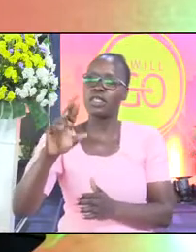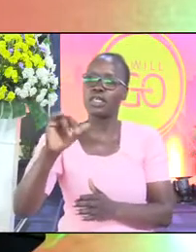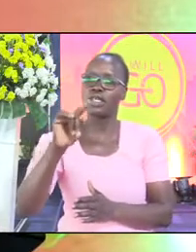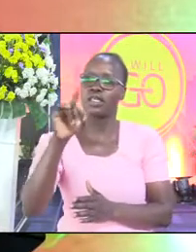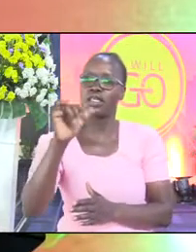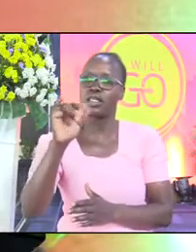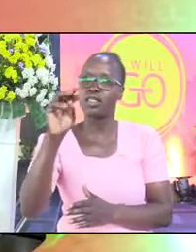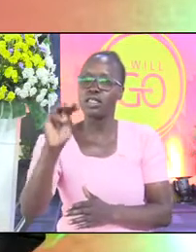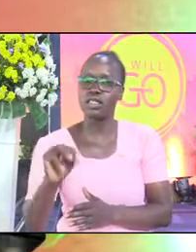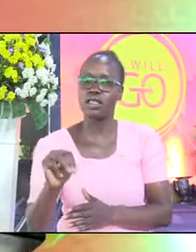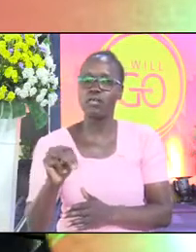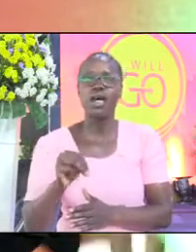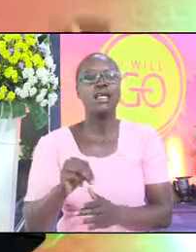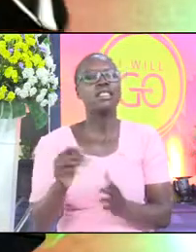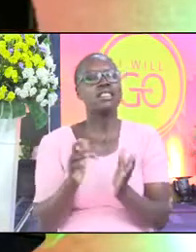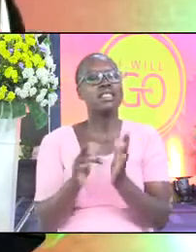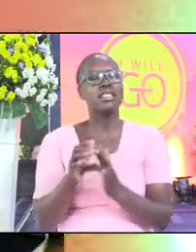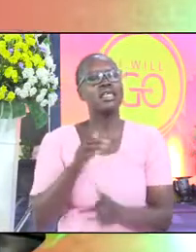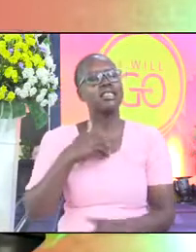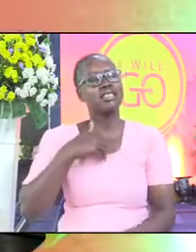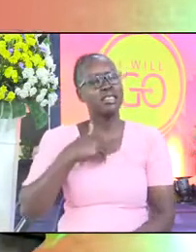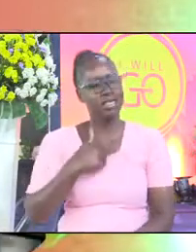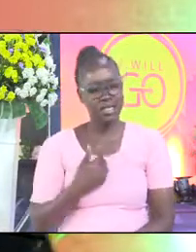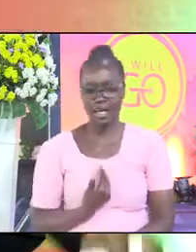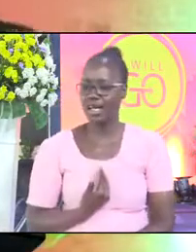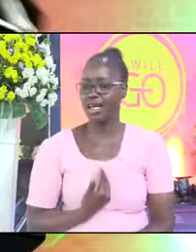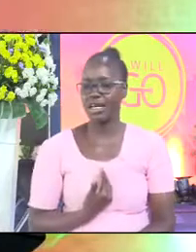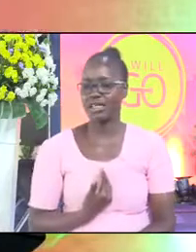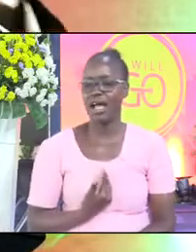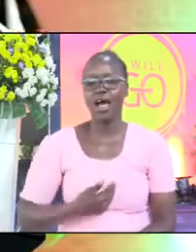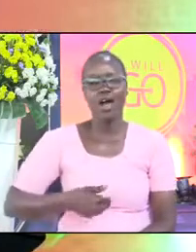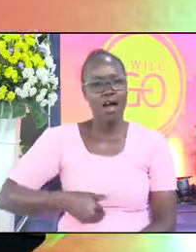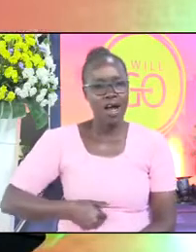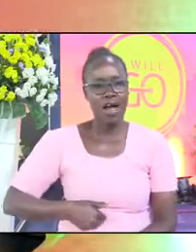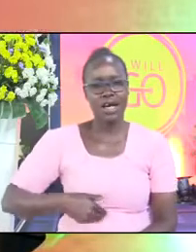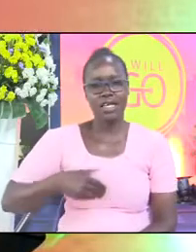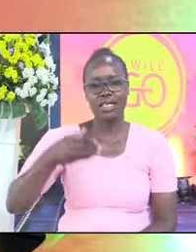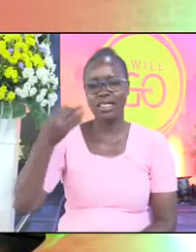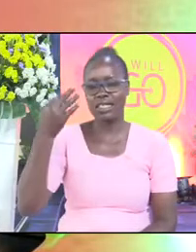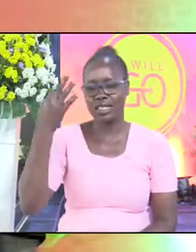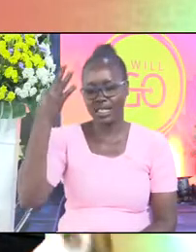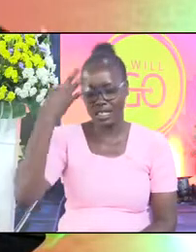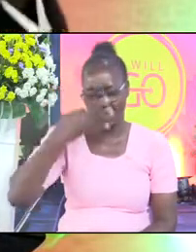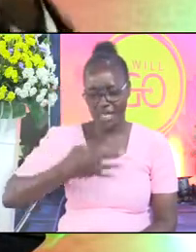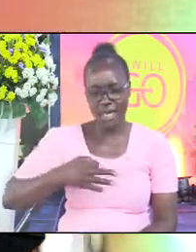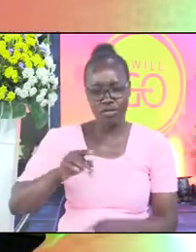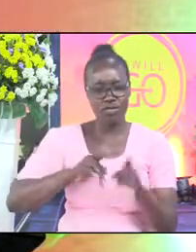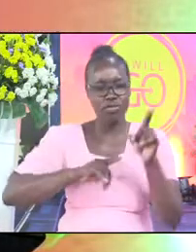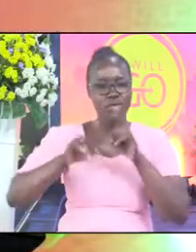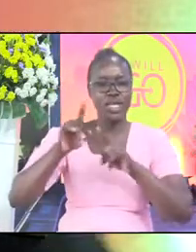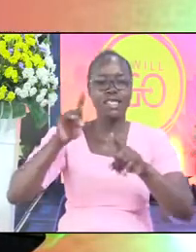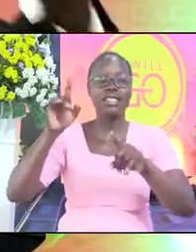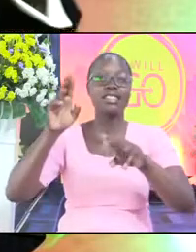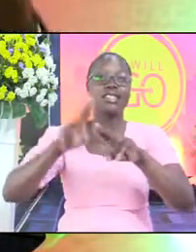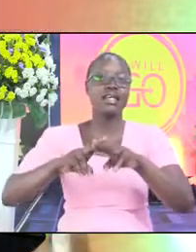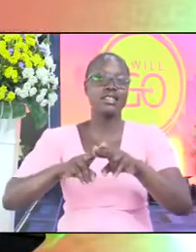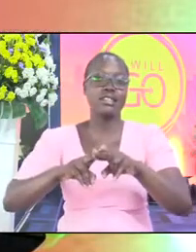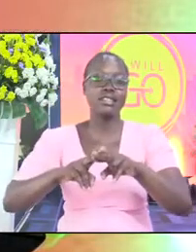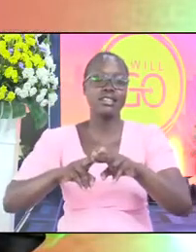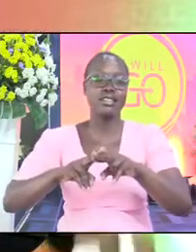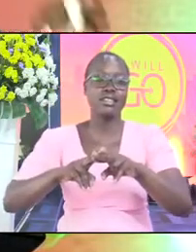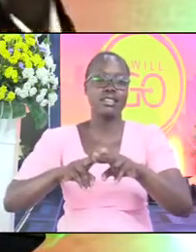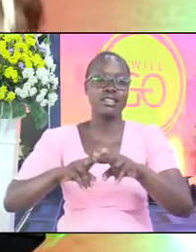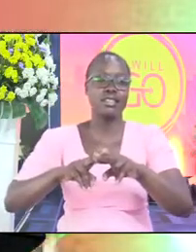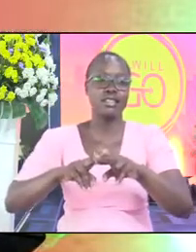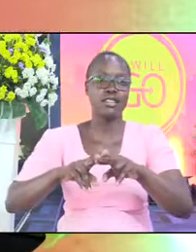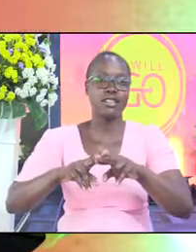master was now tired and weary from that 3-day foot journey. Sat down